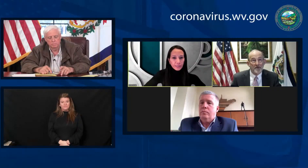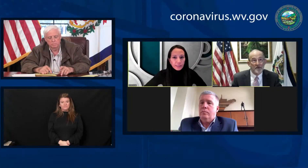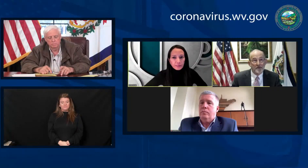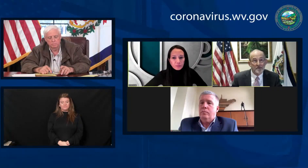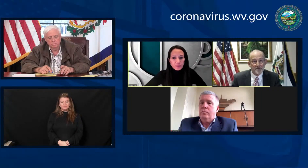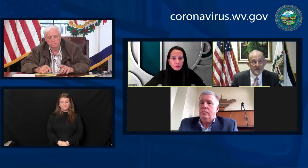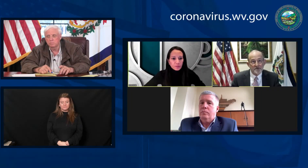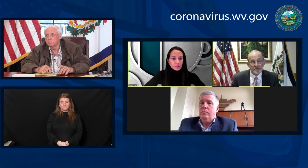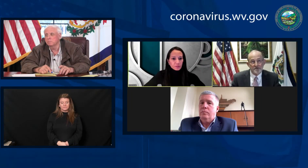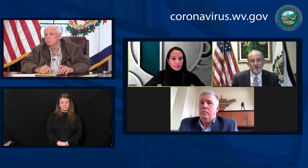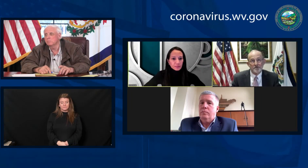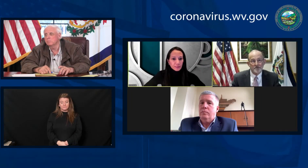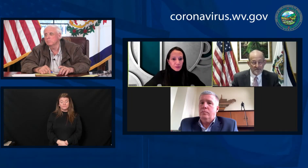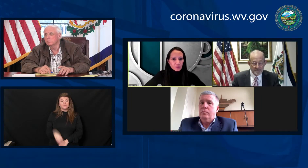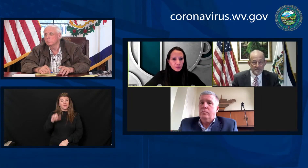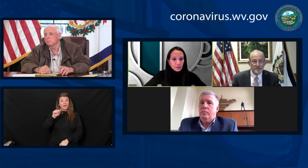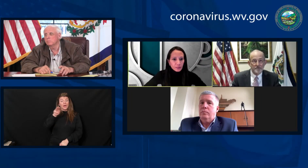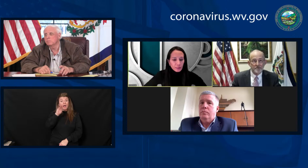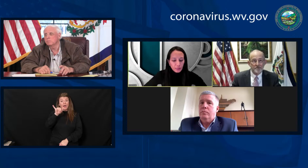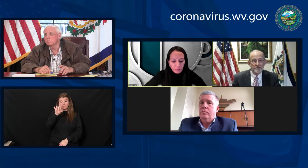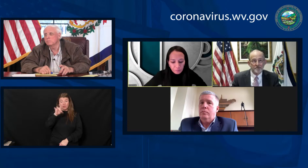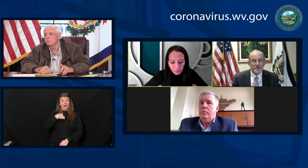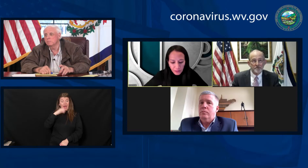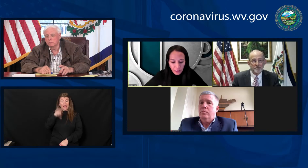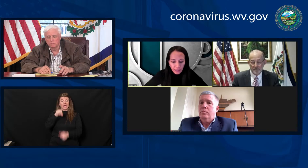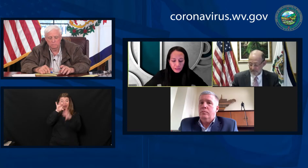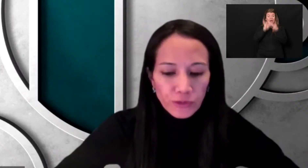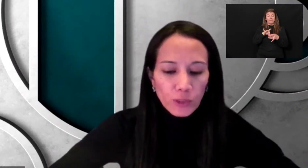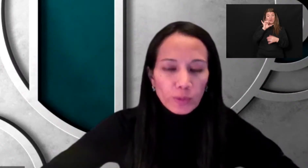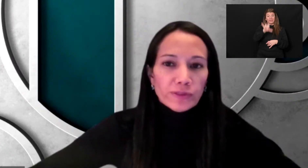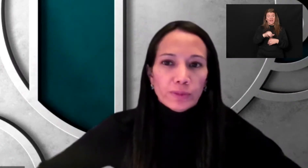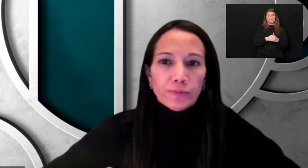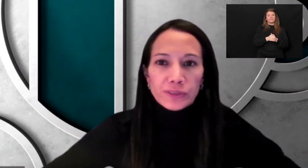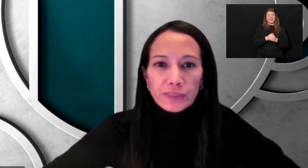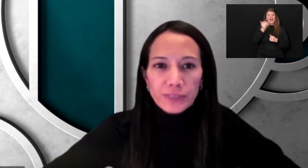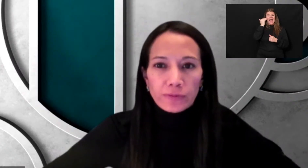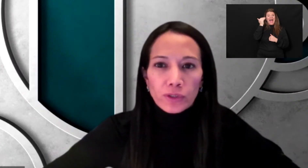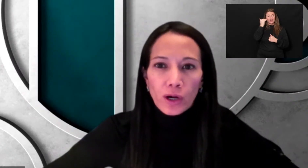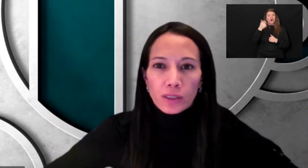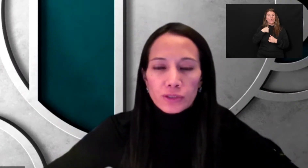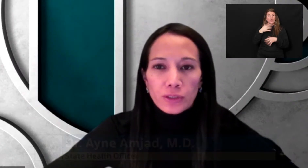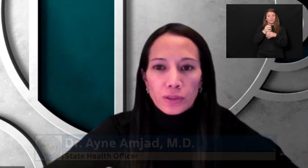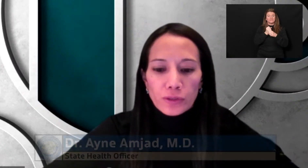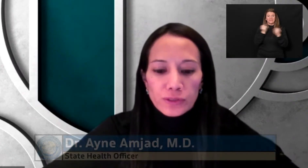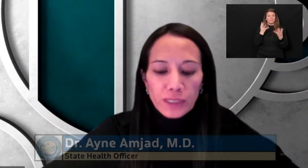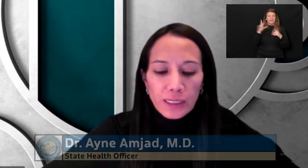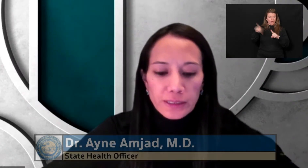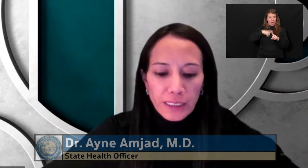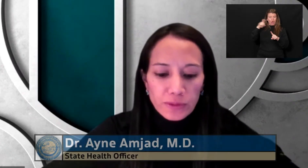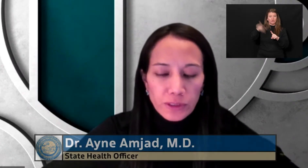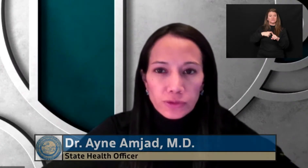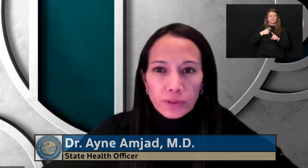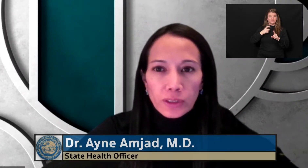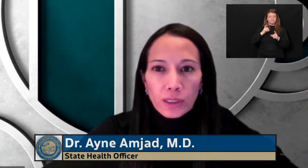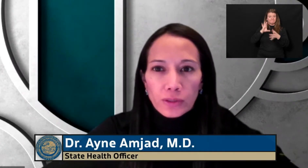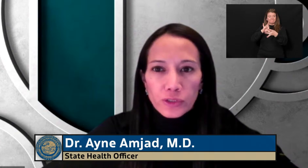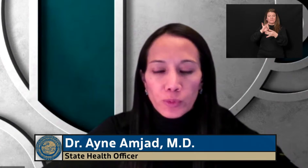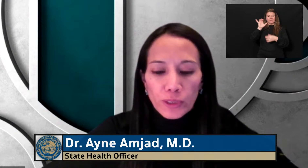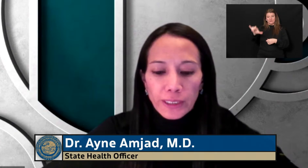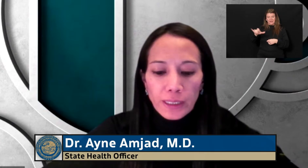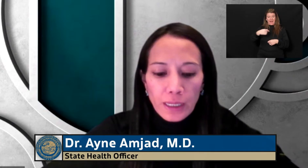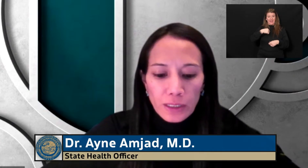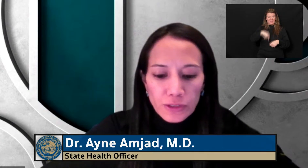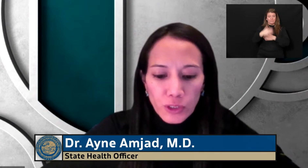Governor, I can speak. You want me to speak to that a little bit? I do know we've received several calls along those lines, and I was also on a call